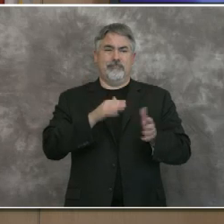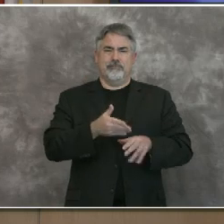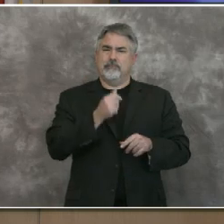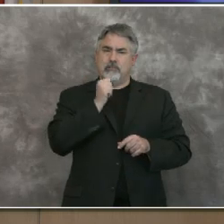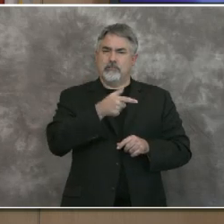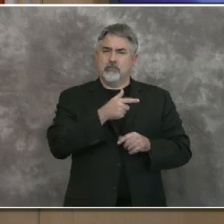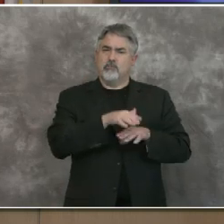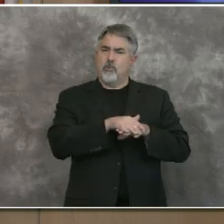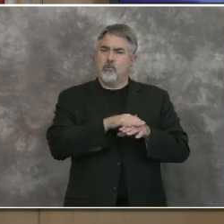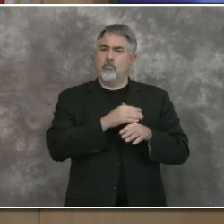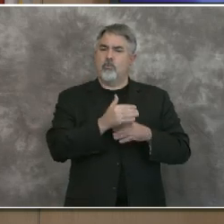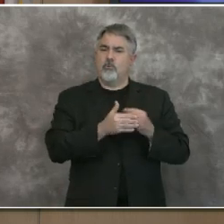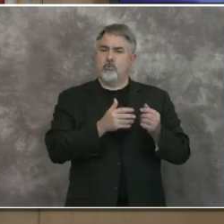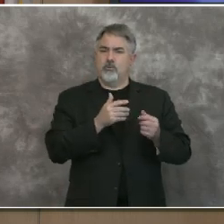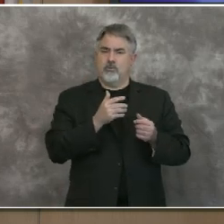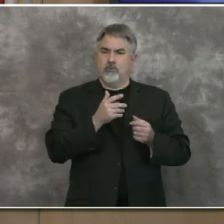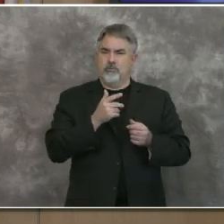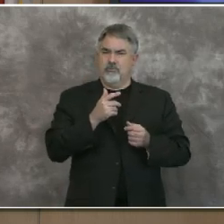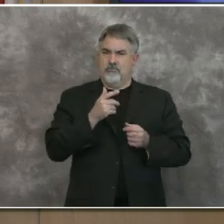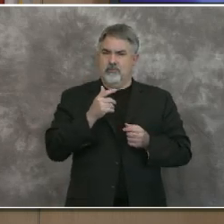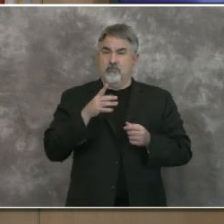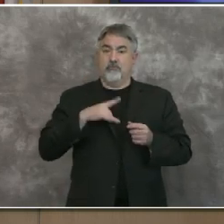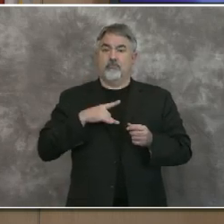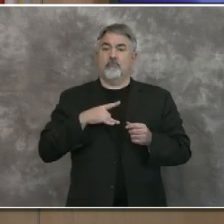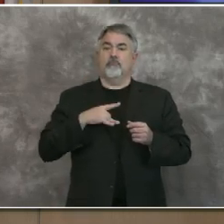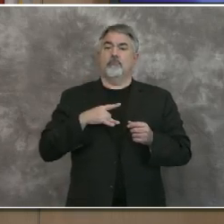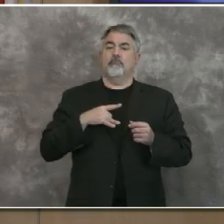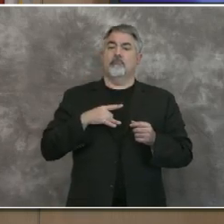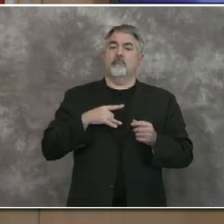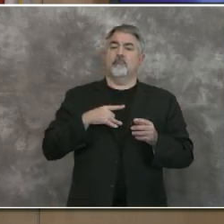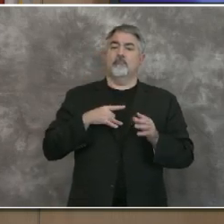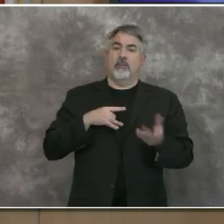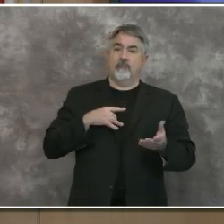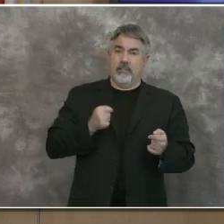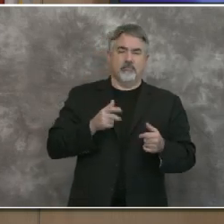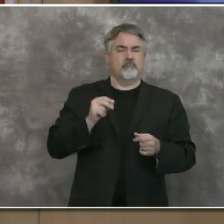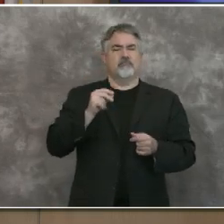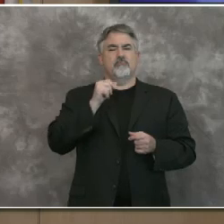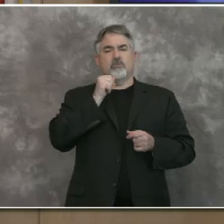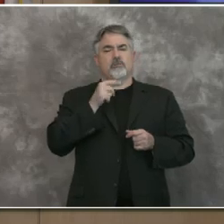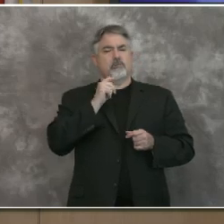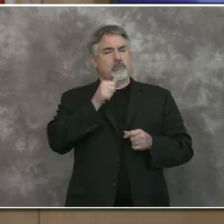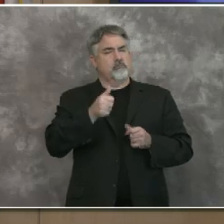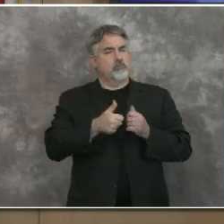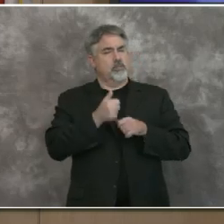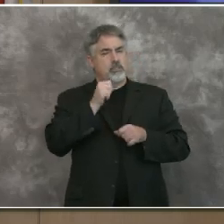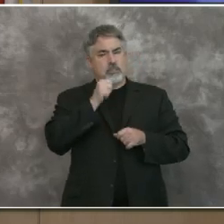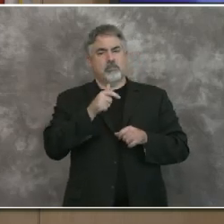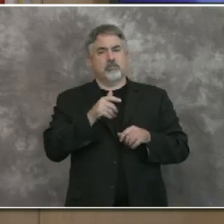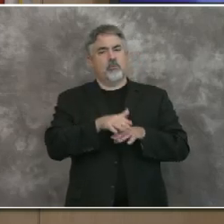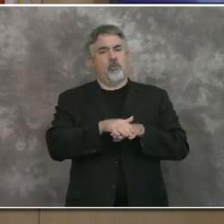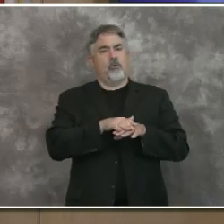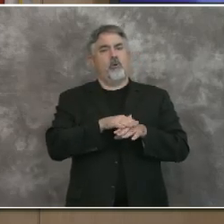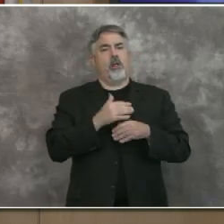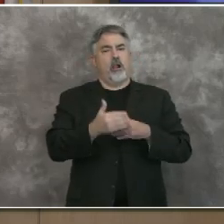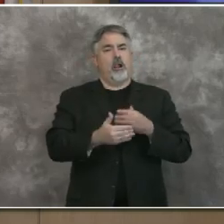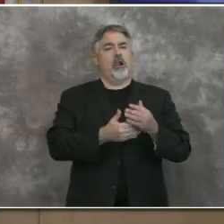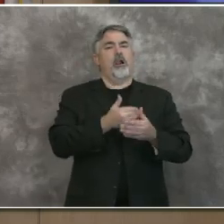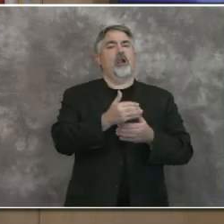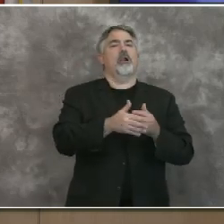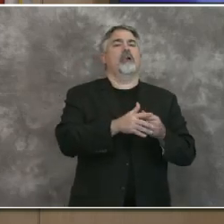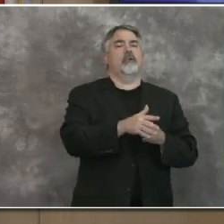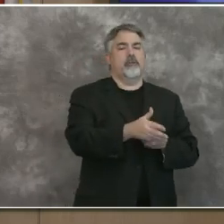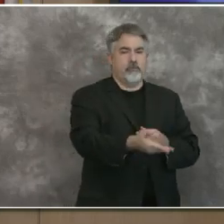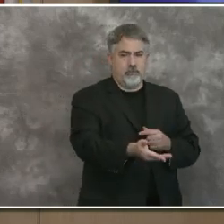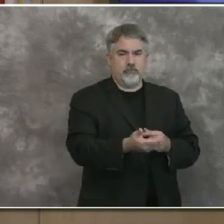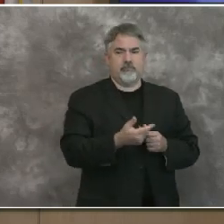rapid. And we usually have enough time to be able to get tests done and to connect that to the care of the patient, and